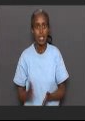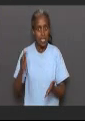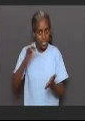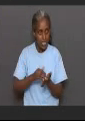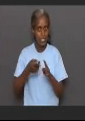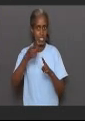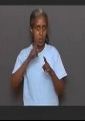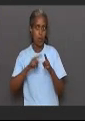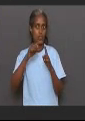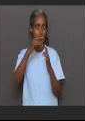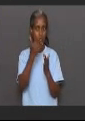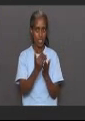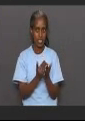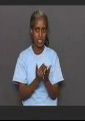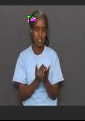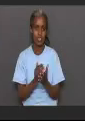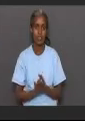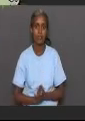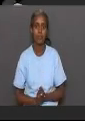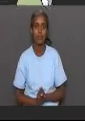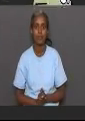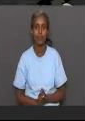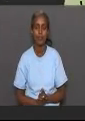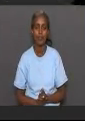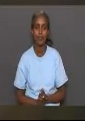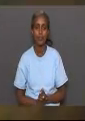Let's get back to our lesson.